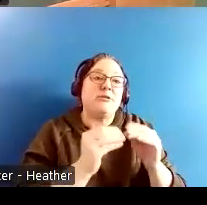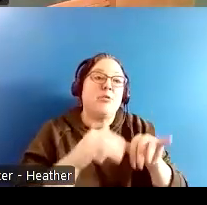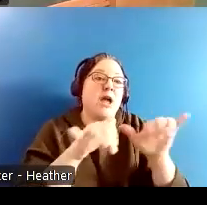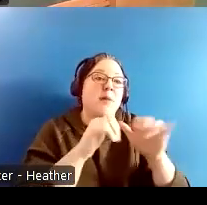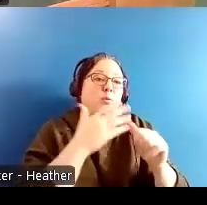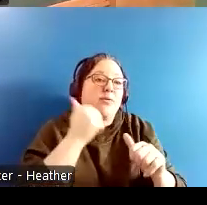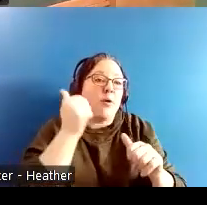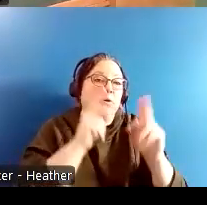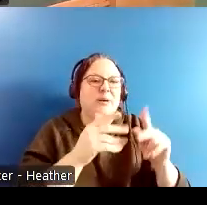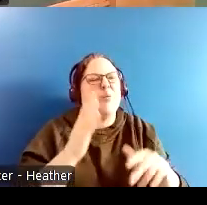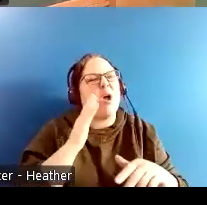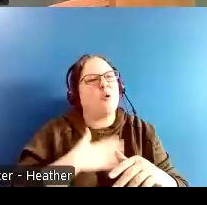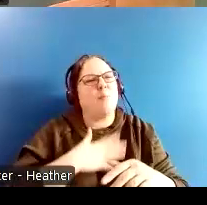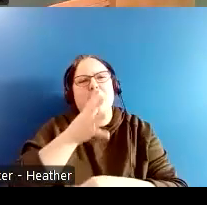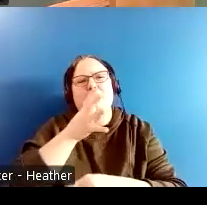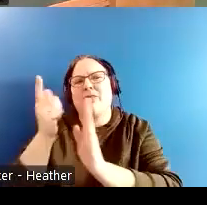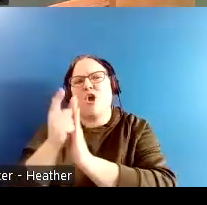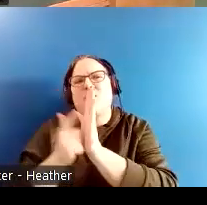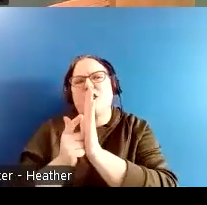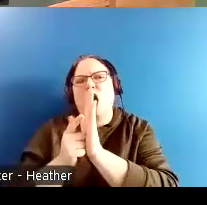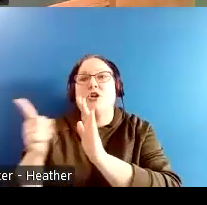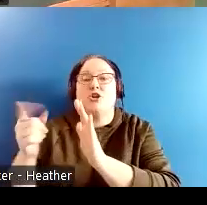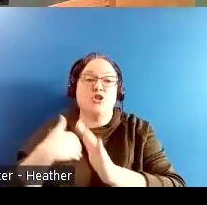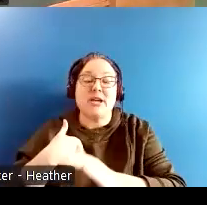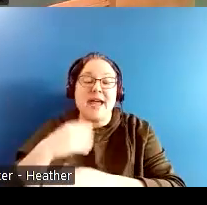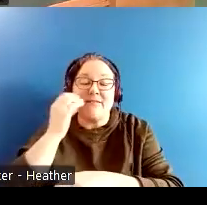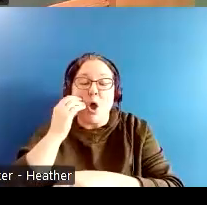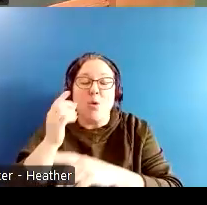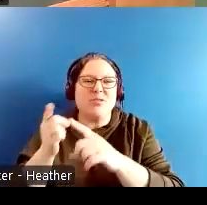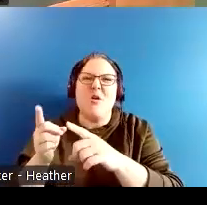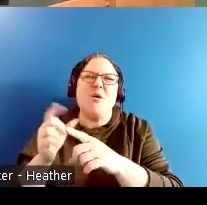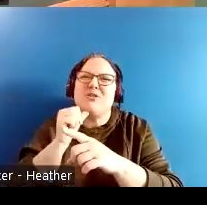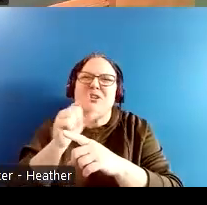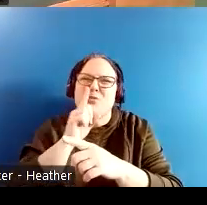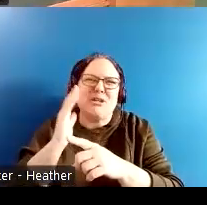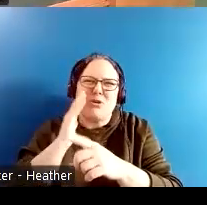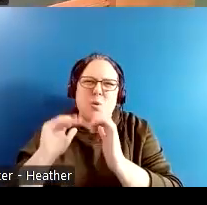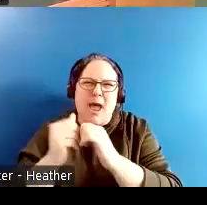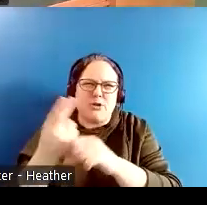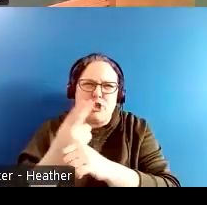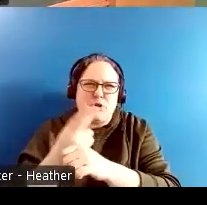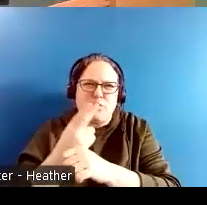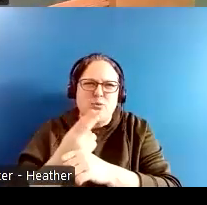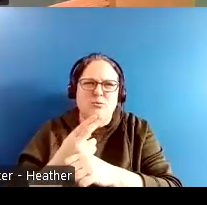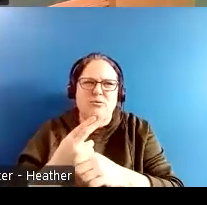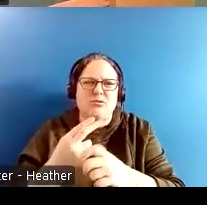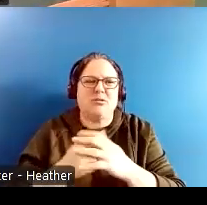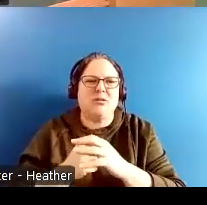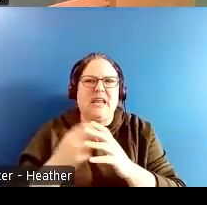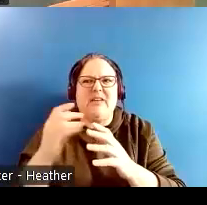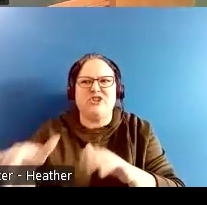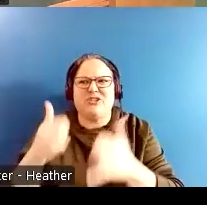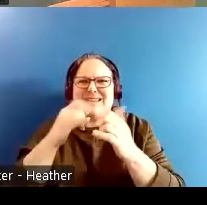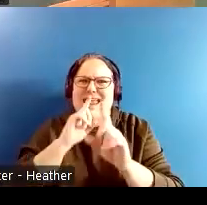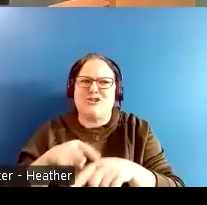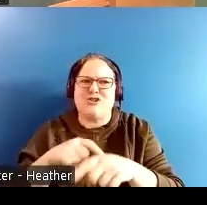know my mother-in-law has she has an iPhone, but she doesn't really know how to use it, even like to pick up the phone. So you